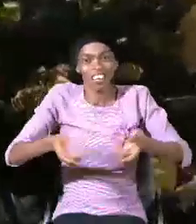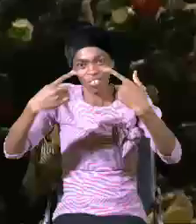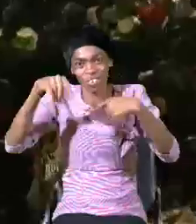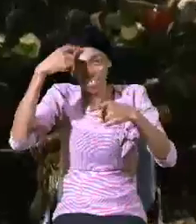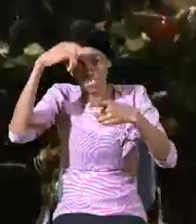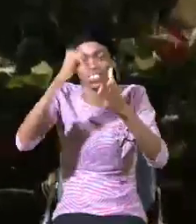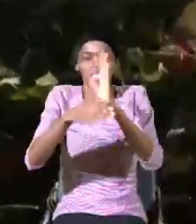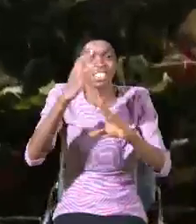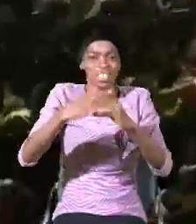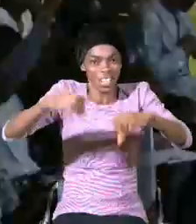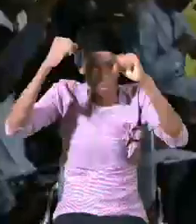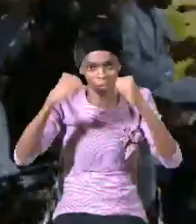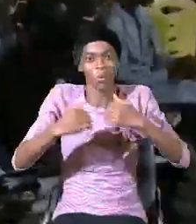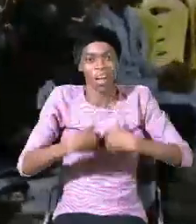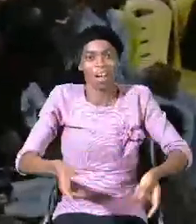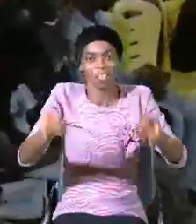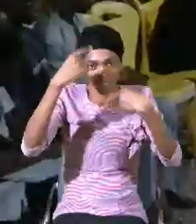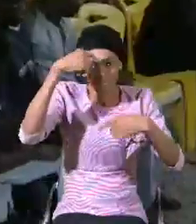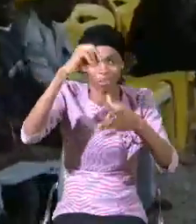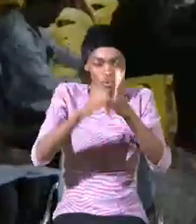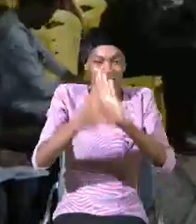has come for you. But